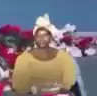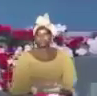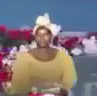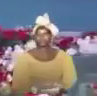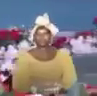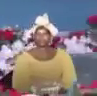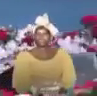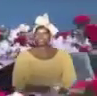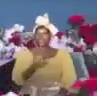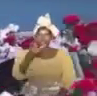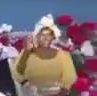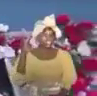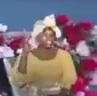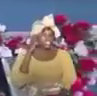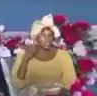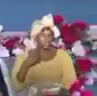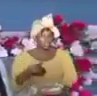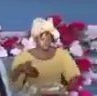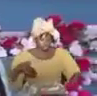Hear me, young